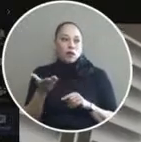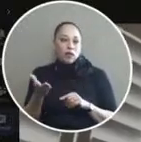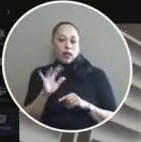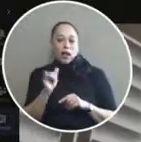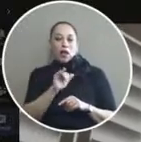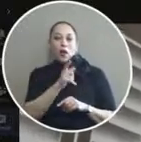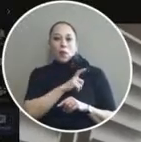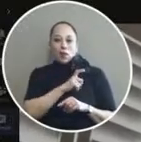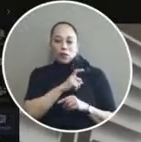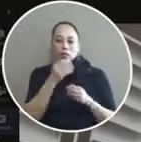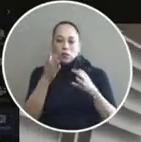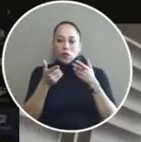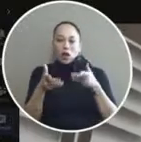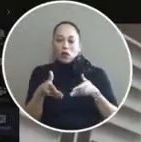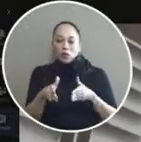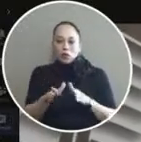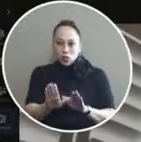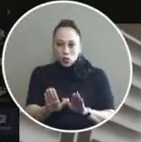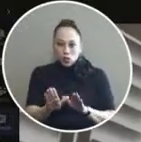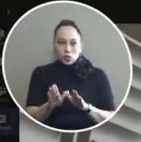police, fire, streets, talked about